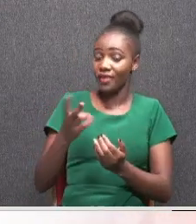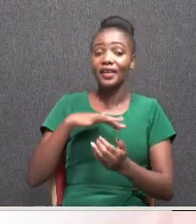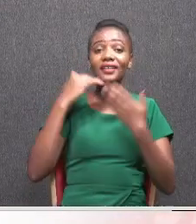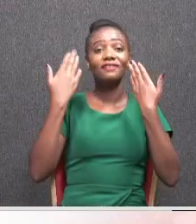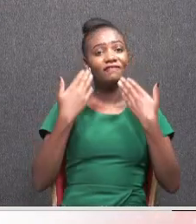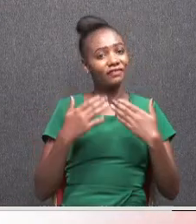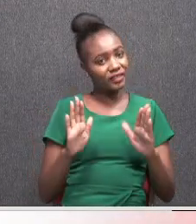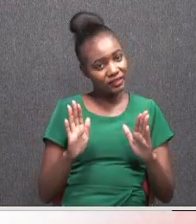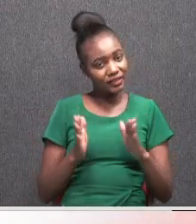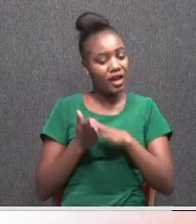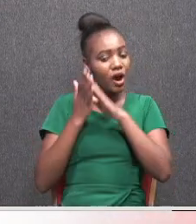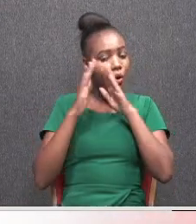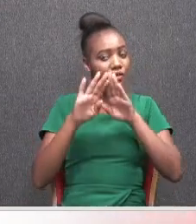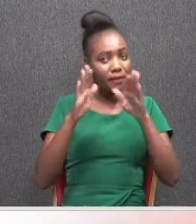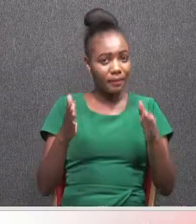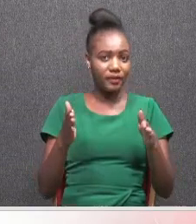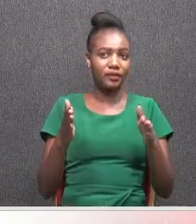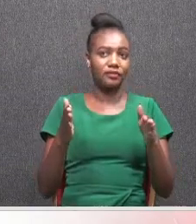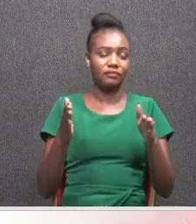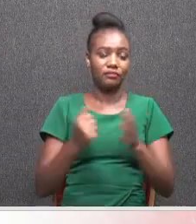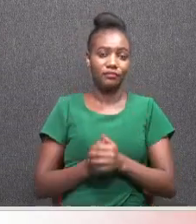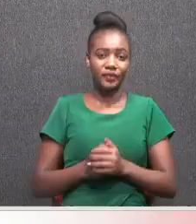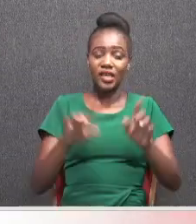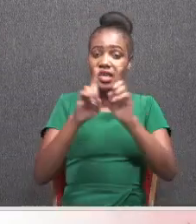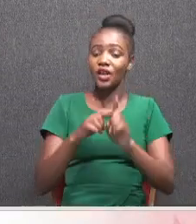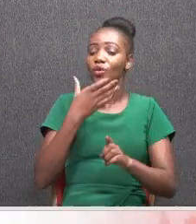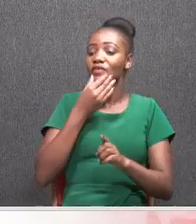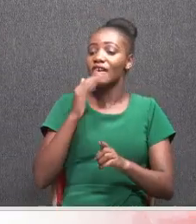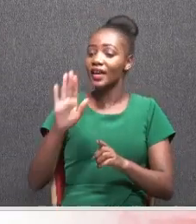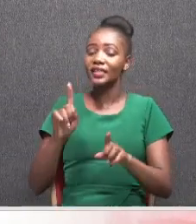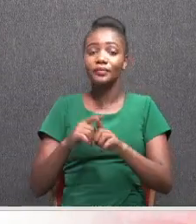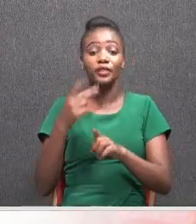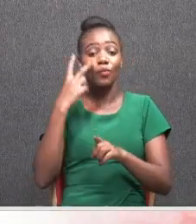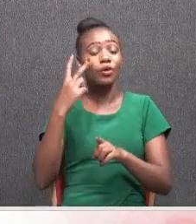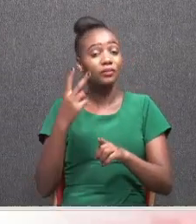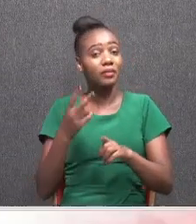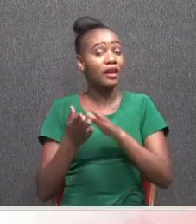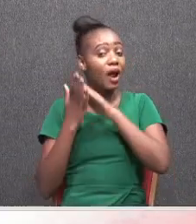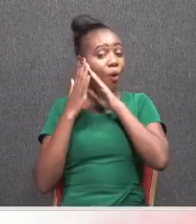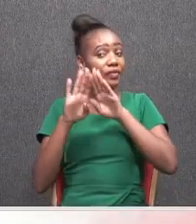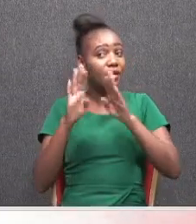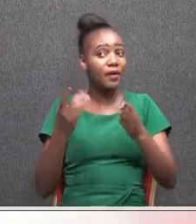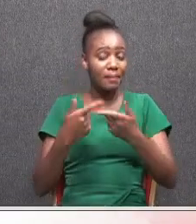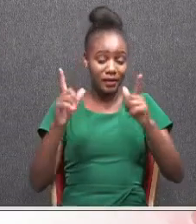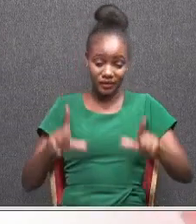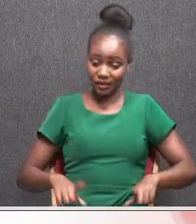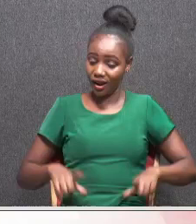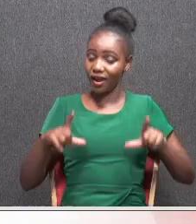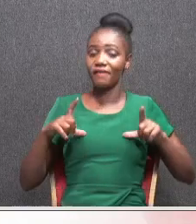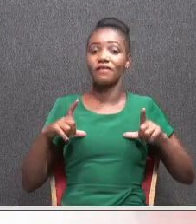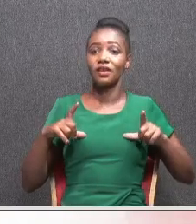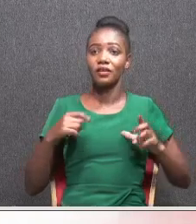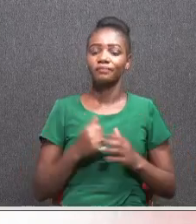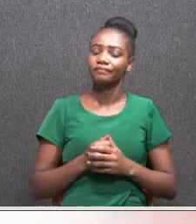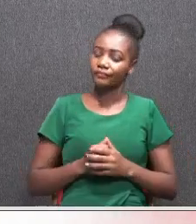bed with foam oozing from their mouth. Their father was also found lying on their bed, though he was still alive. Physically, there are